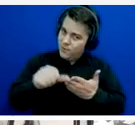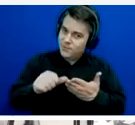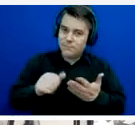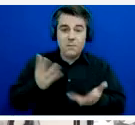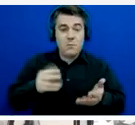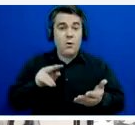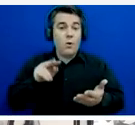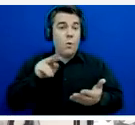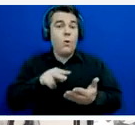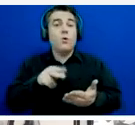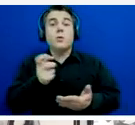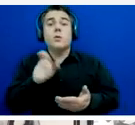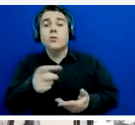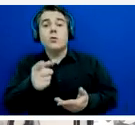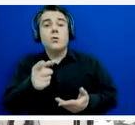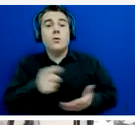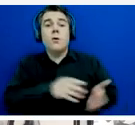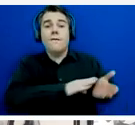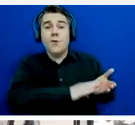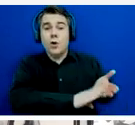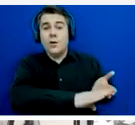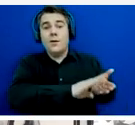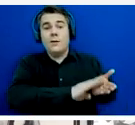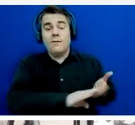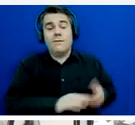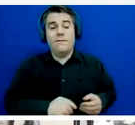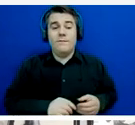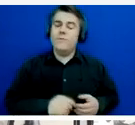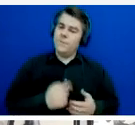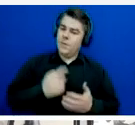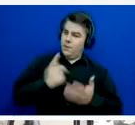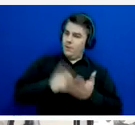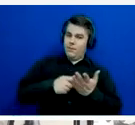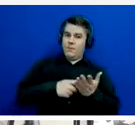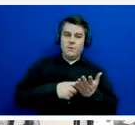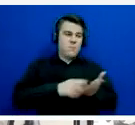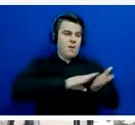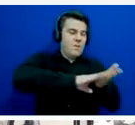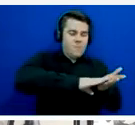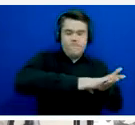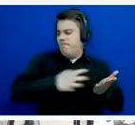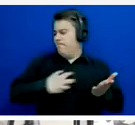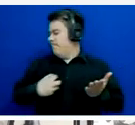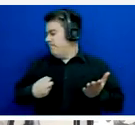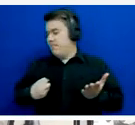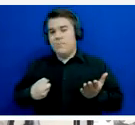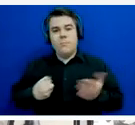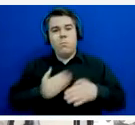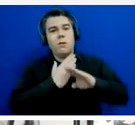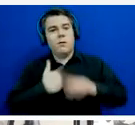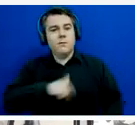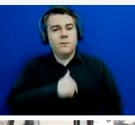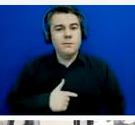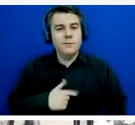looking at what you need to forgive. Sometimes unforgiveness is blocking us, and we can't